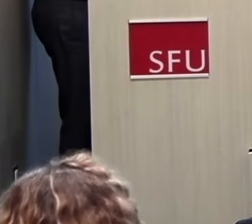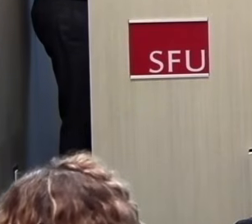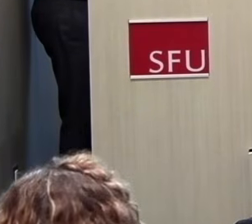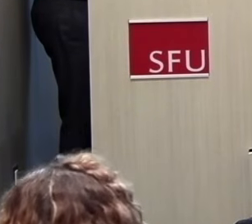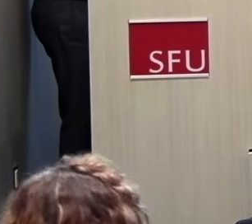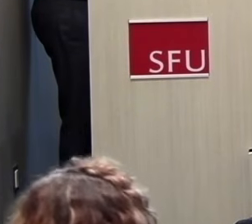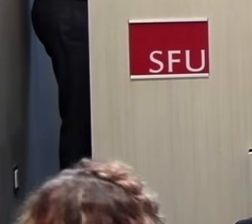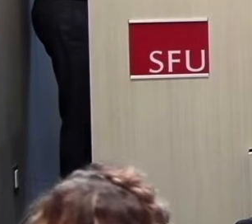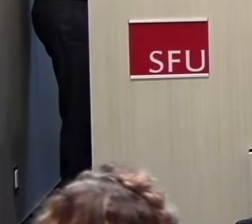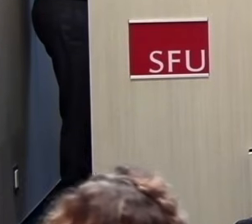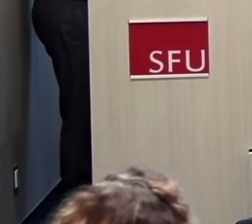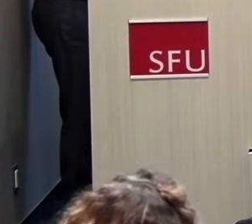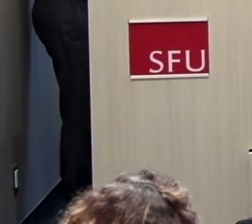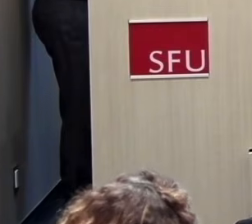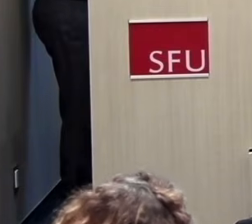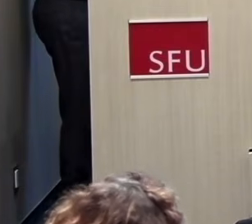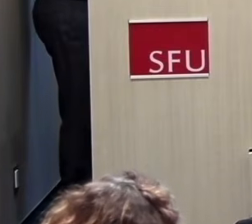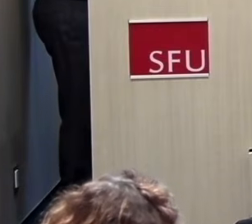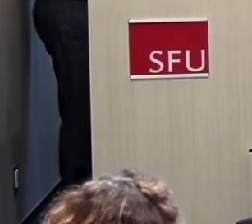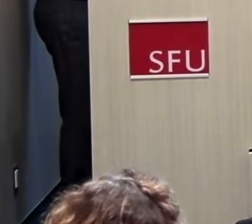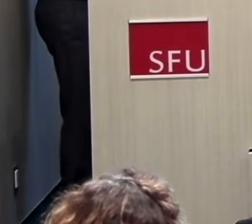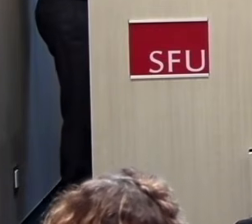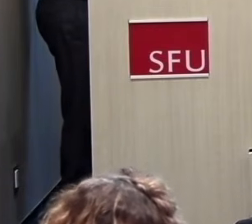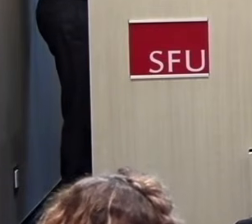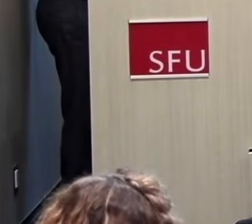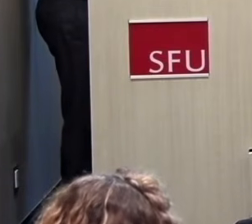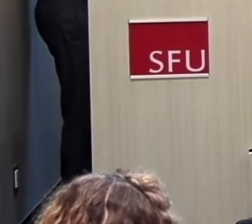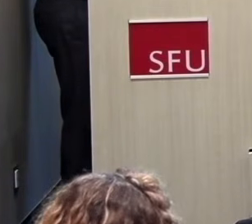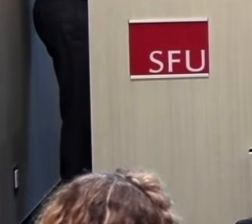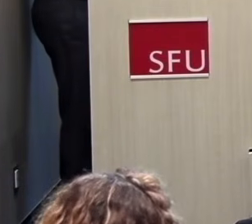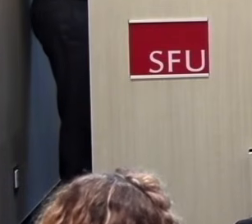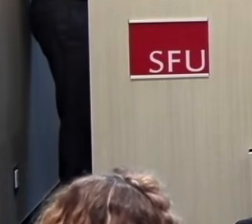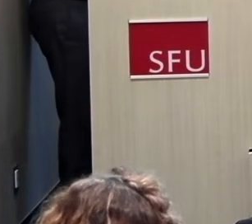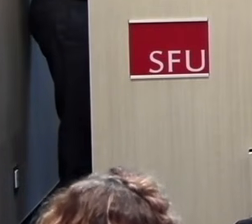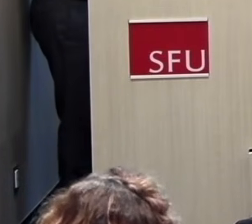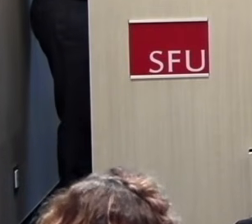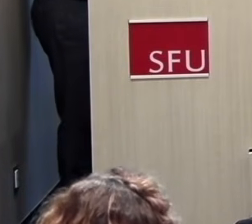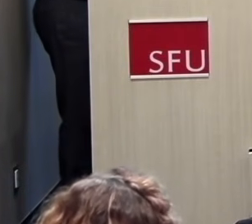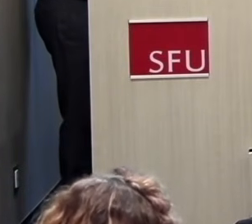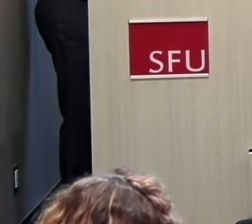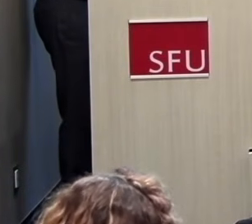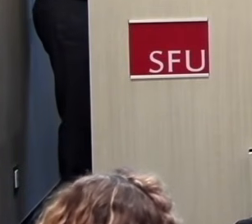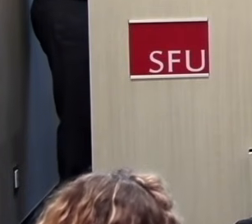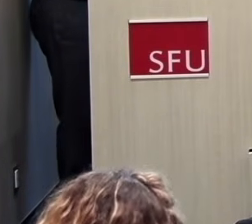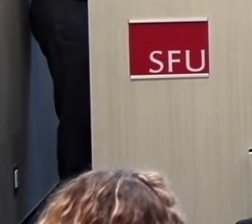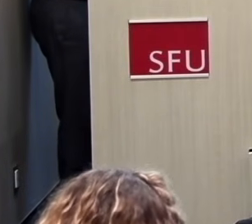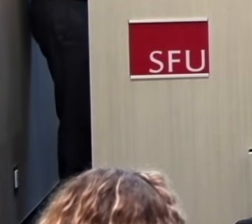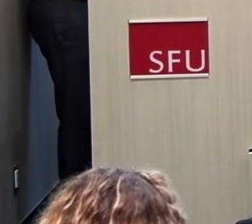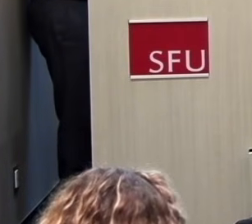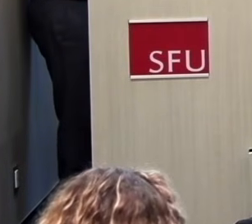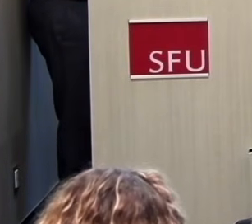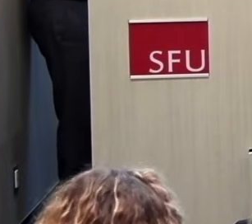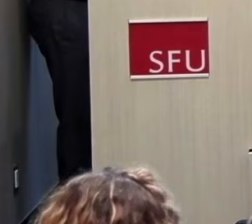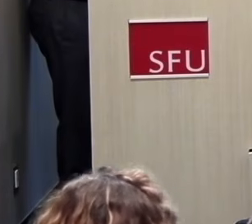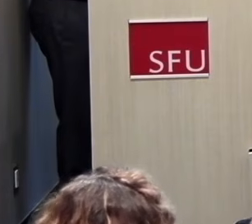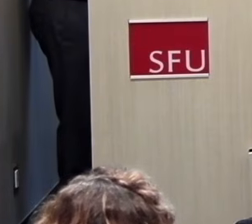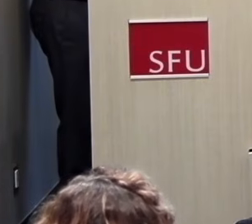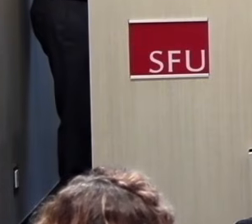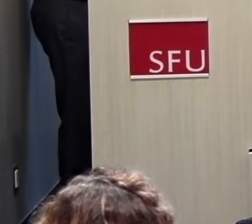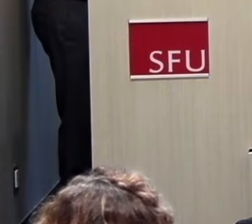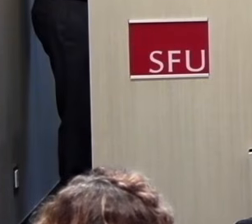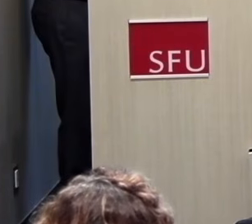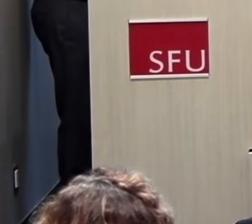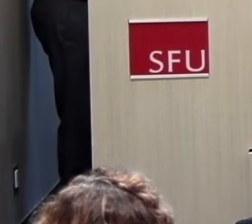just more complex. So yeah, I am not sure about brain injury patients,